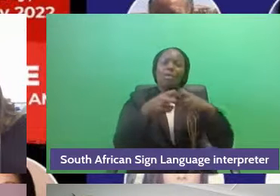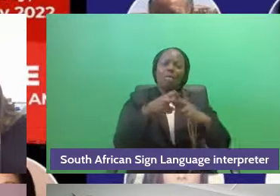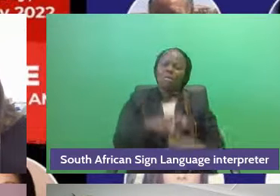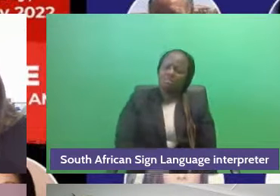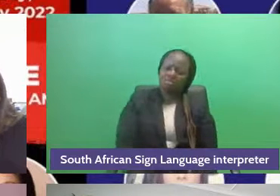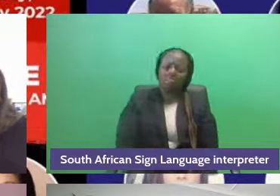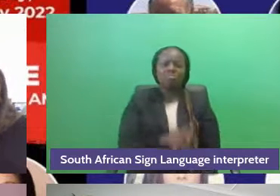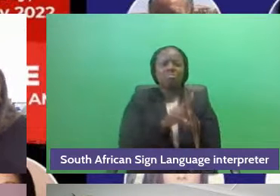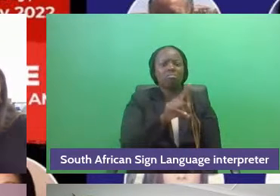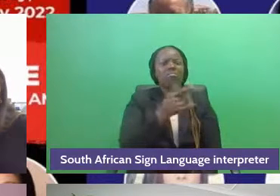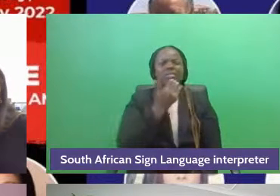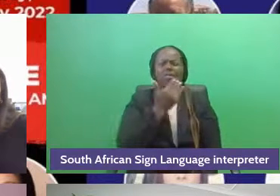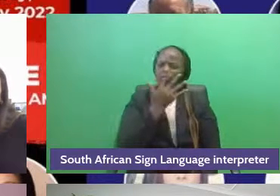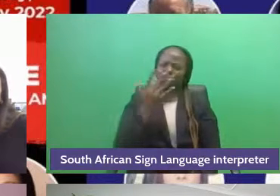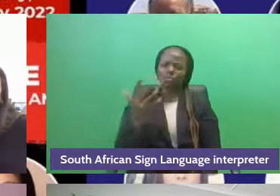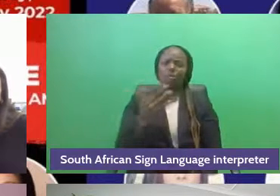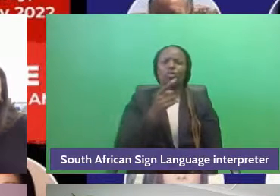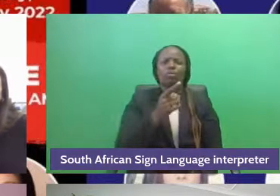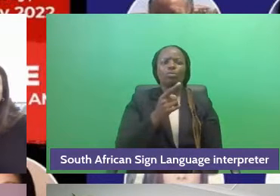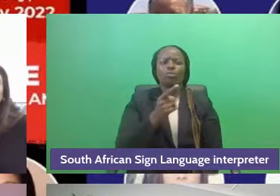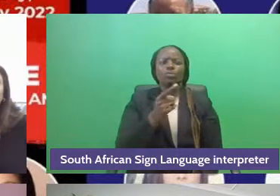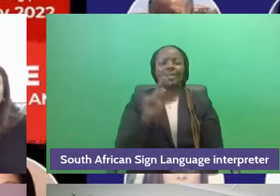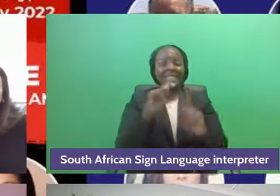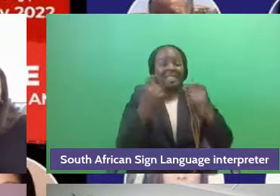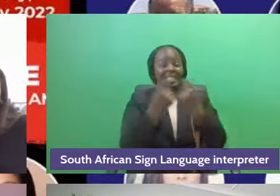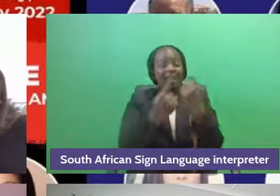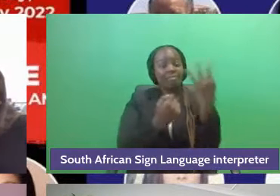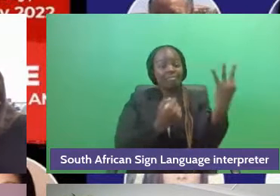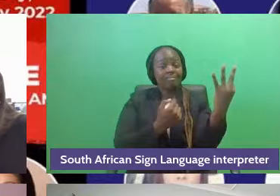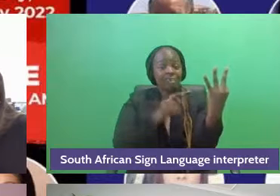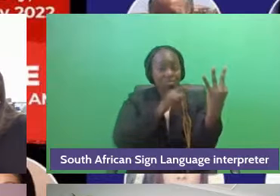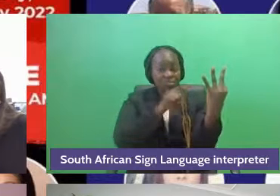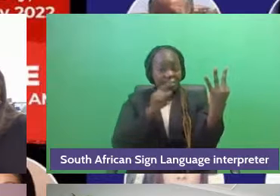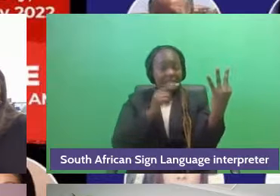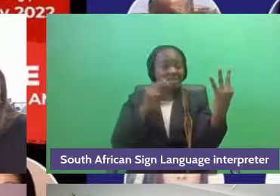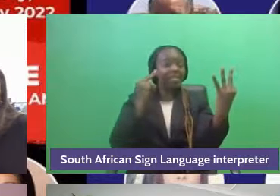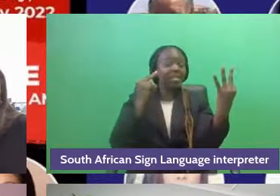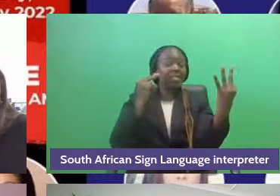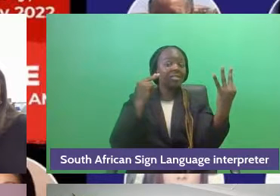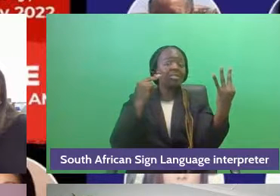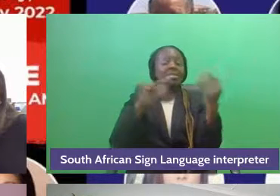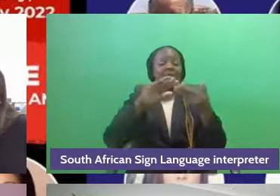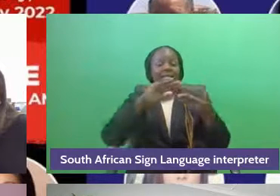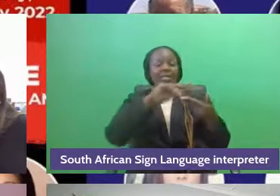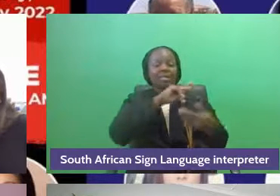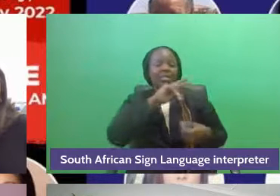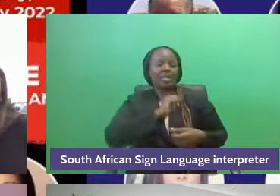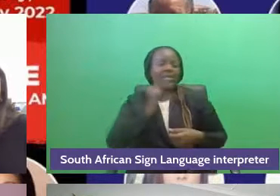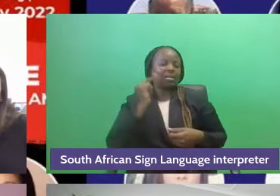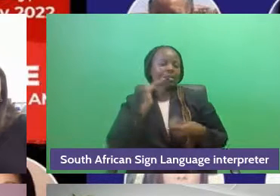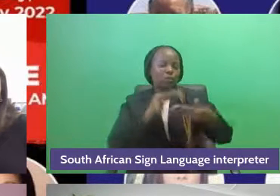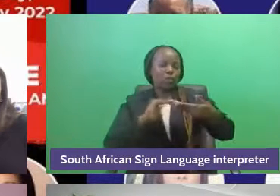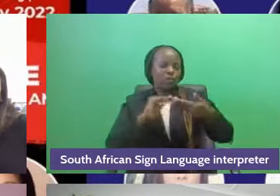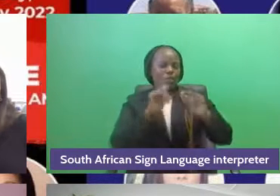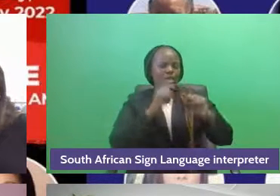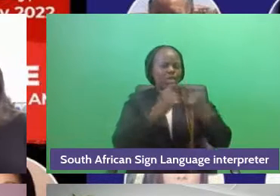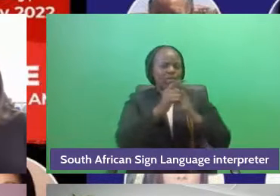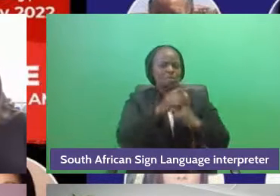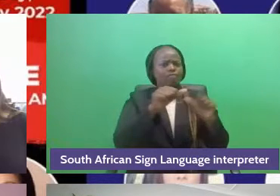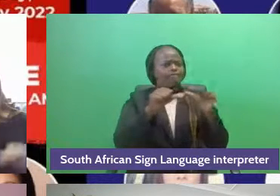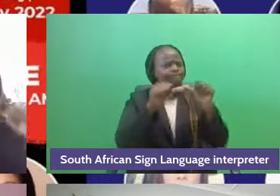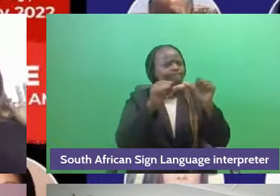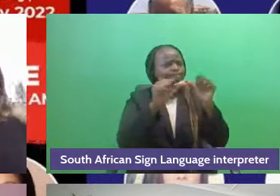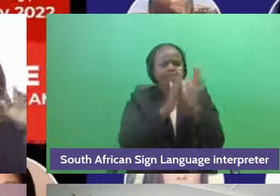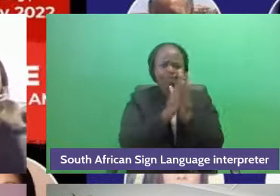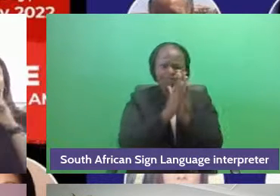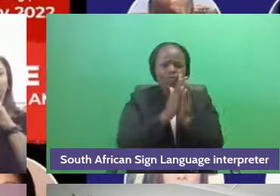you so much to the team and the KZN DA team. I think that please do continue doing the